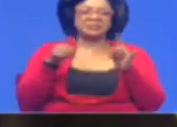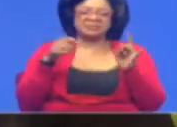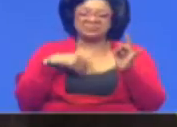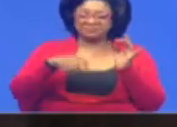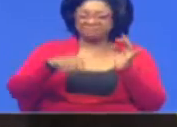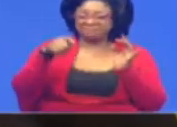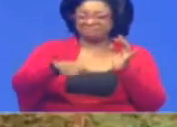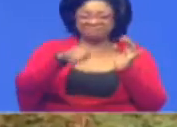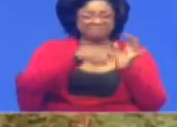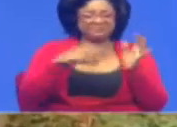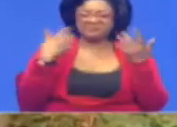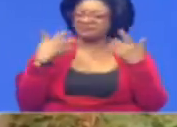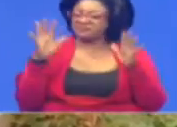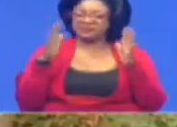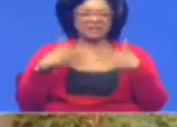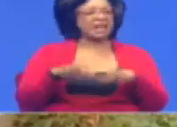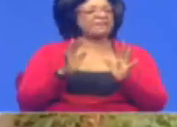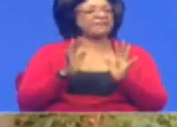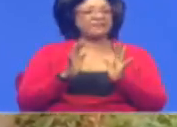na nikamaliza.